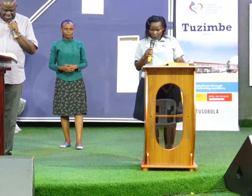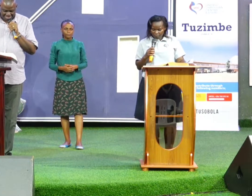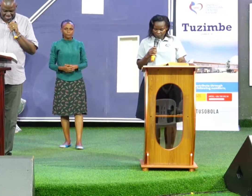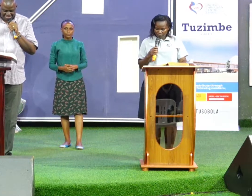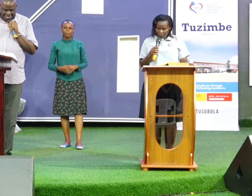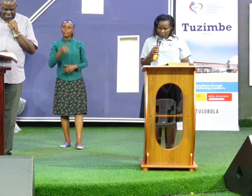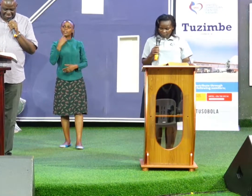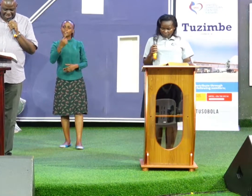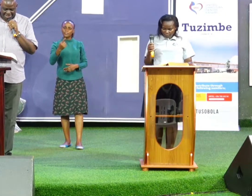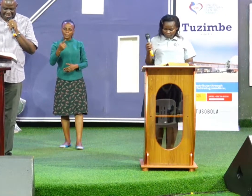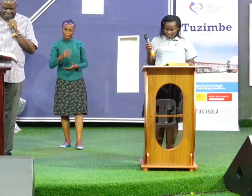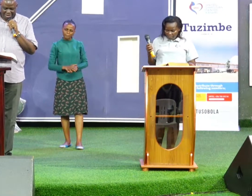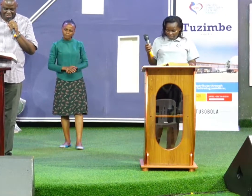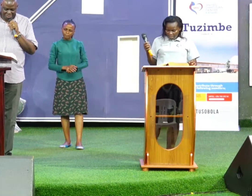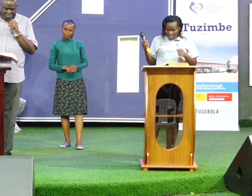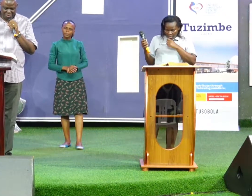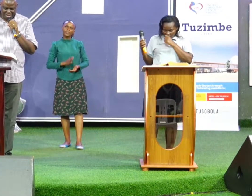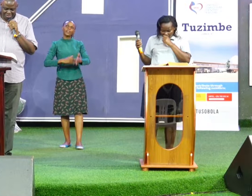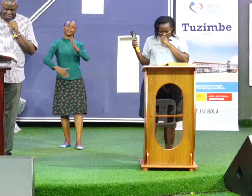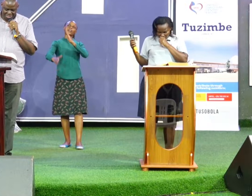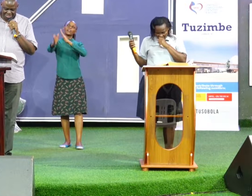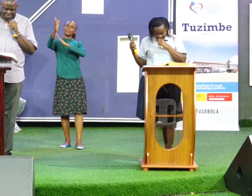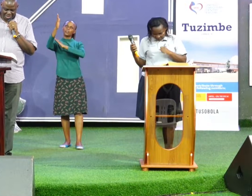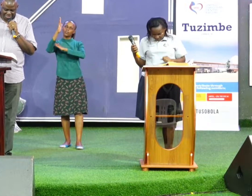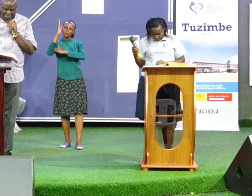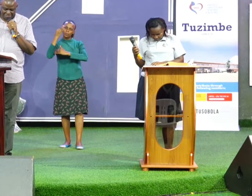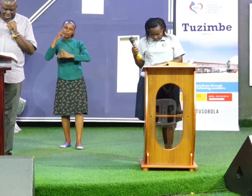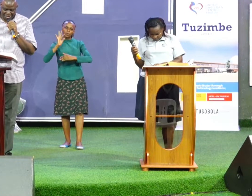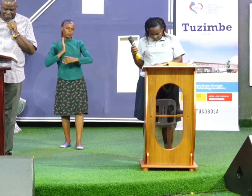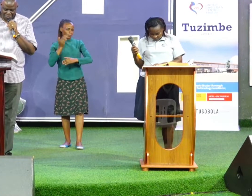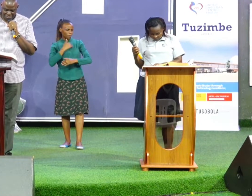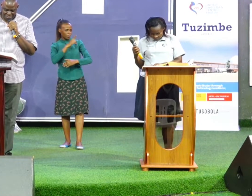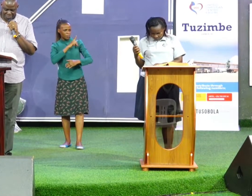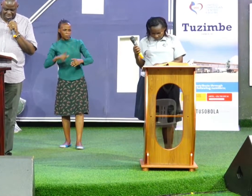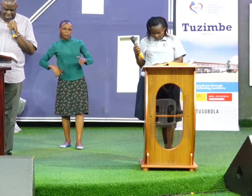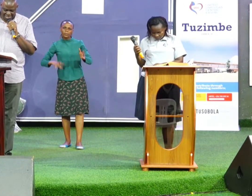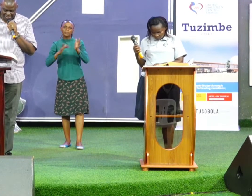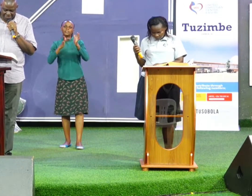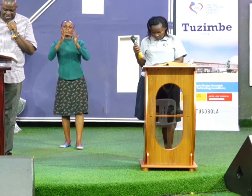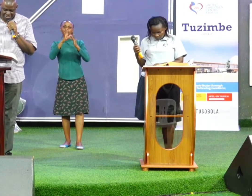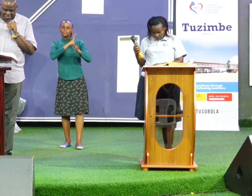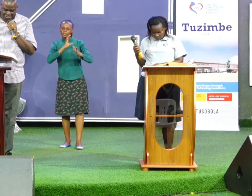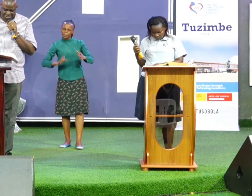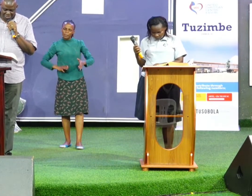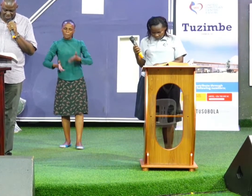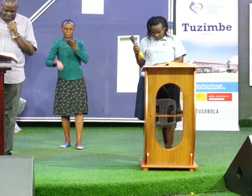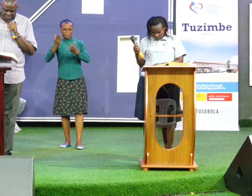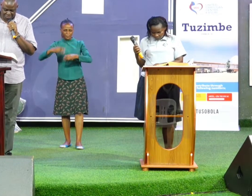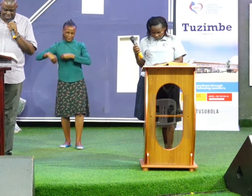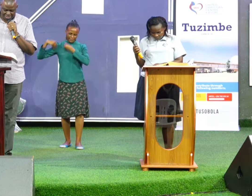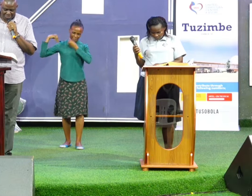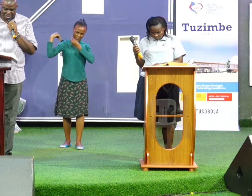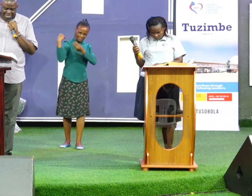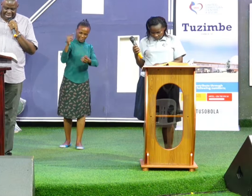Actually it says that the God of our Lord Jesus Christ, the Father of glory, may give unto you the spirit